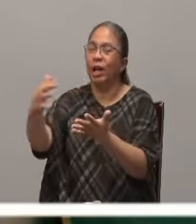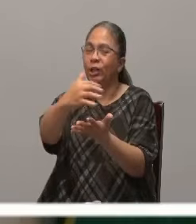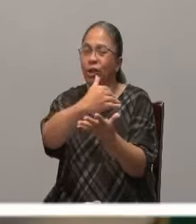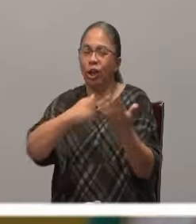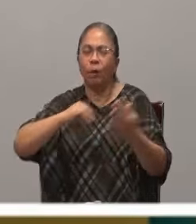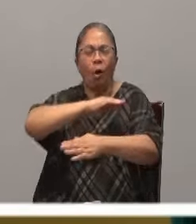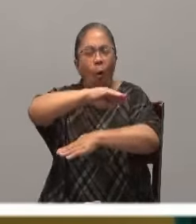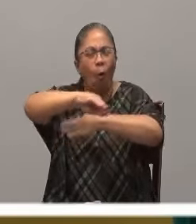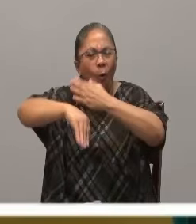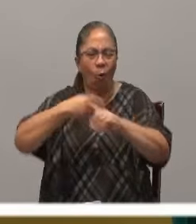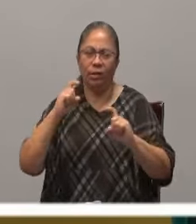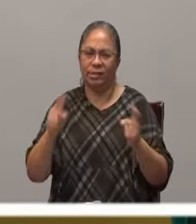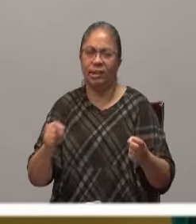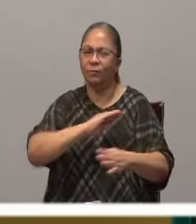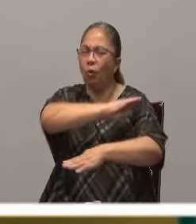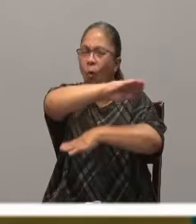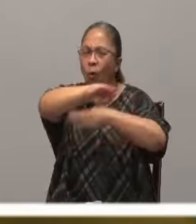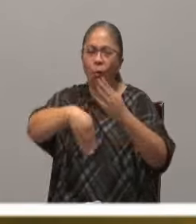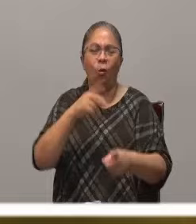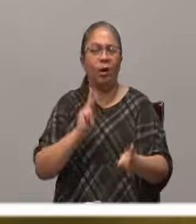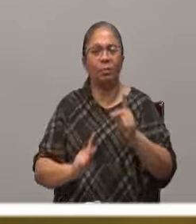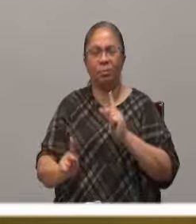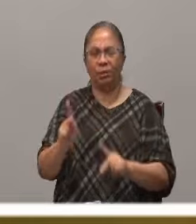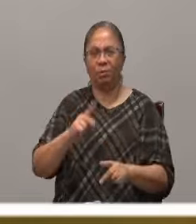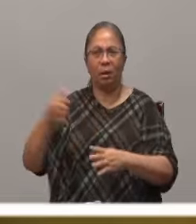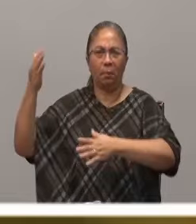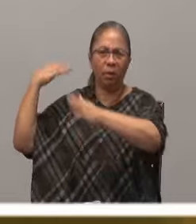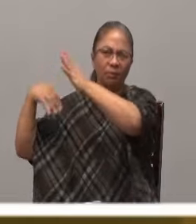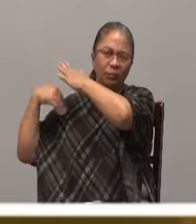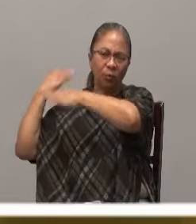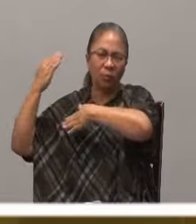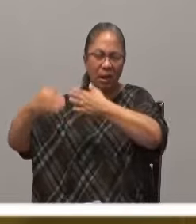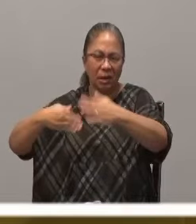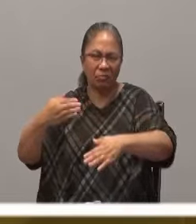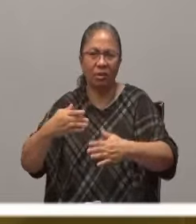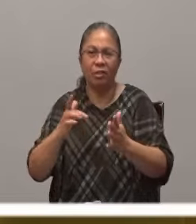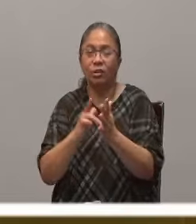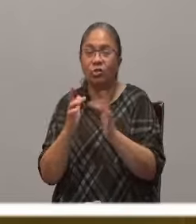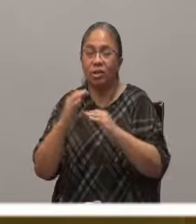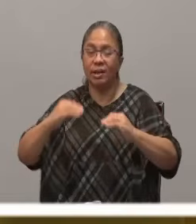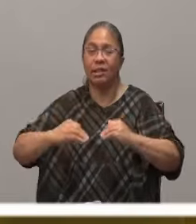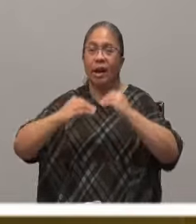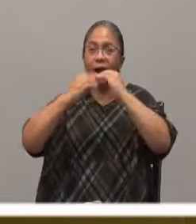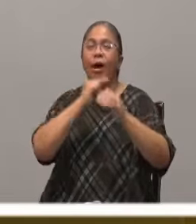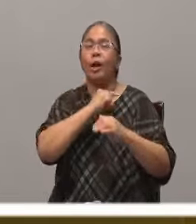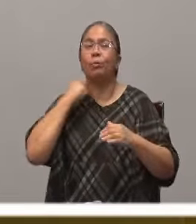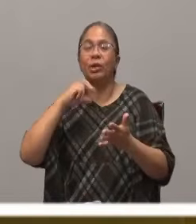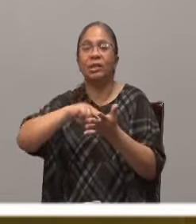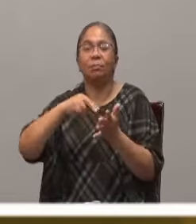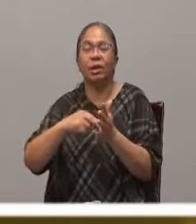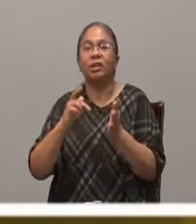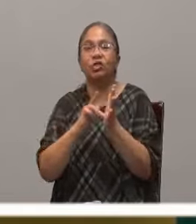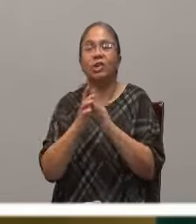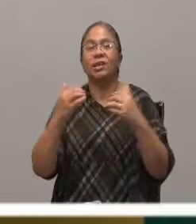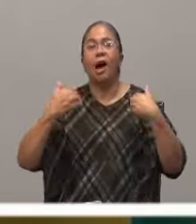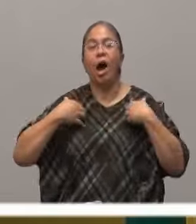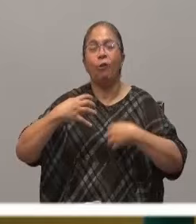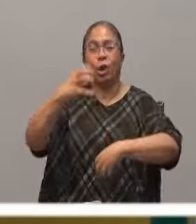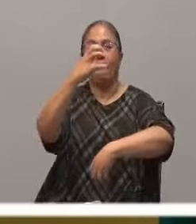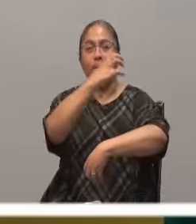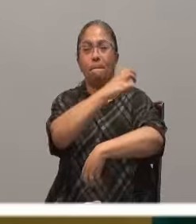all humanity. And because he is high priest, he has the power to do